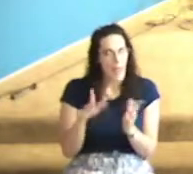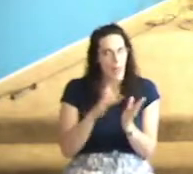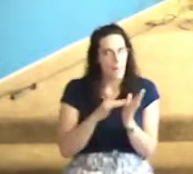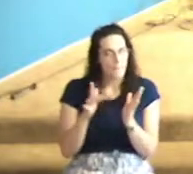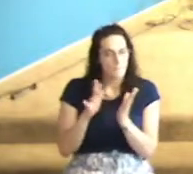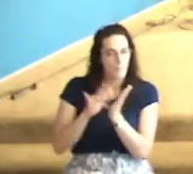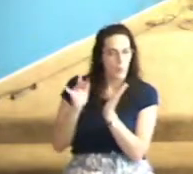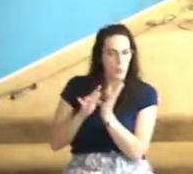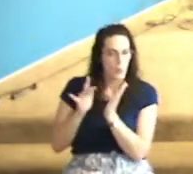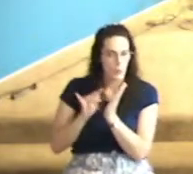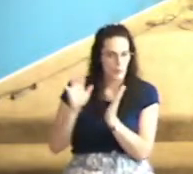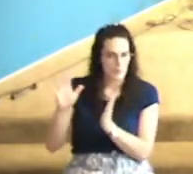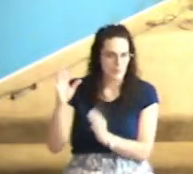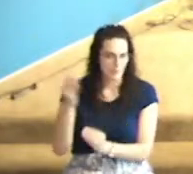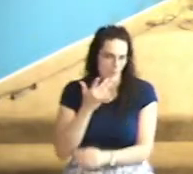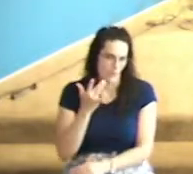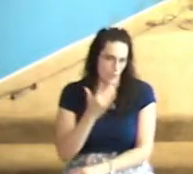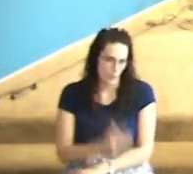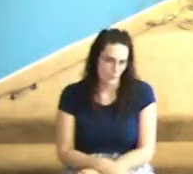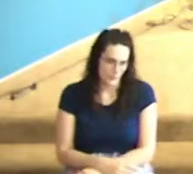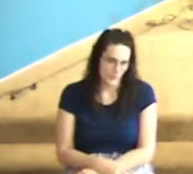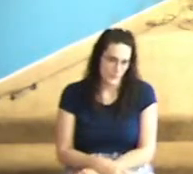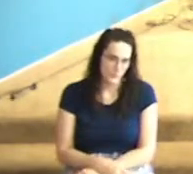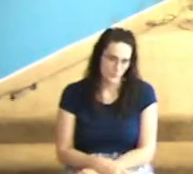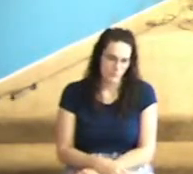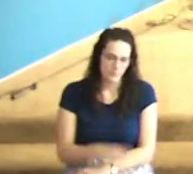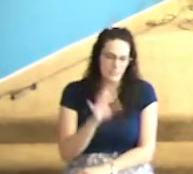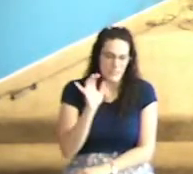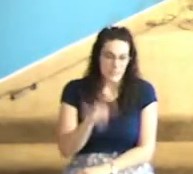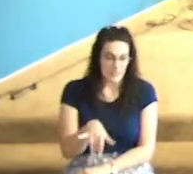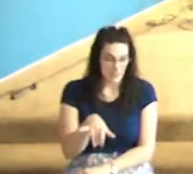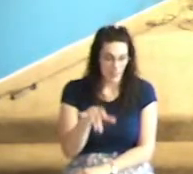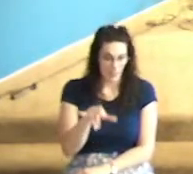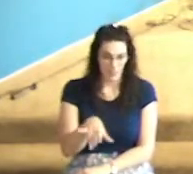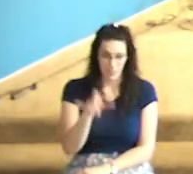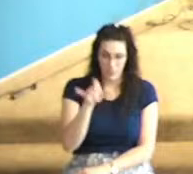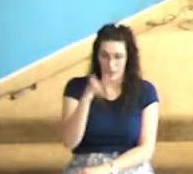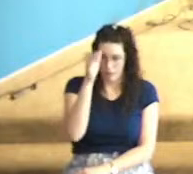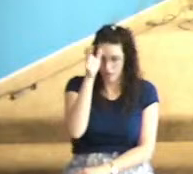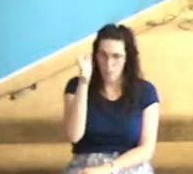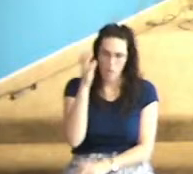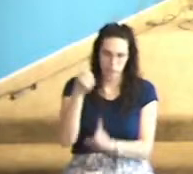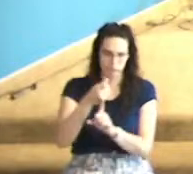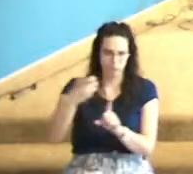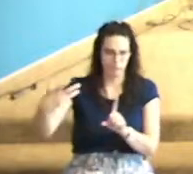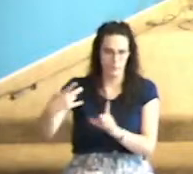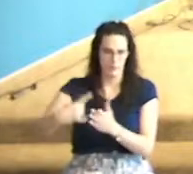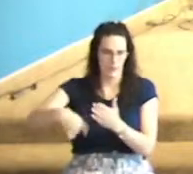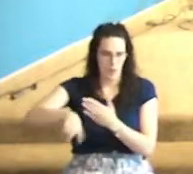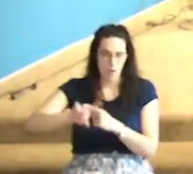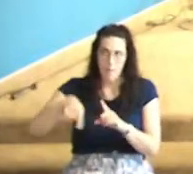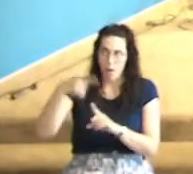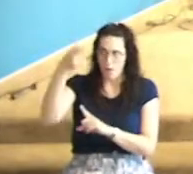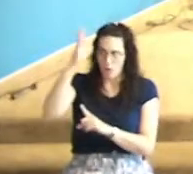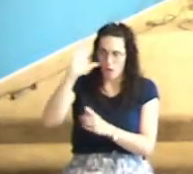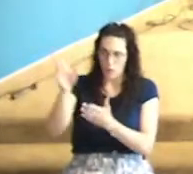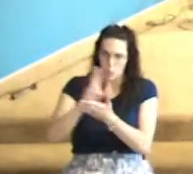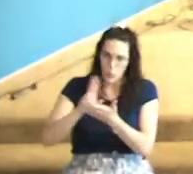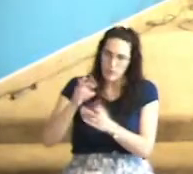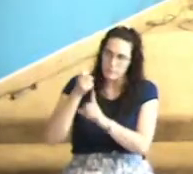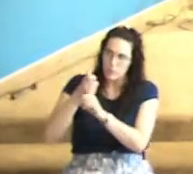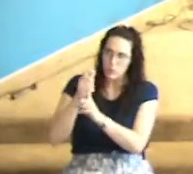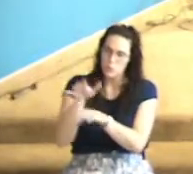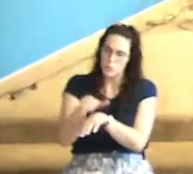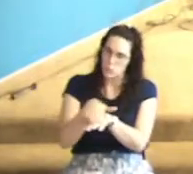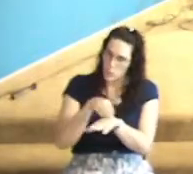God's favor. And we'll talk more about that next week, about the holiness of God and how God is slow to anger